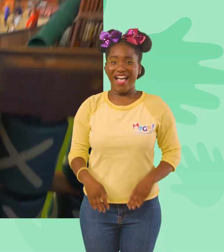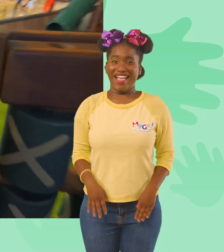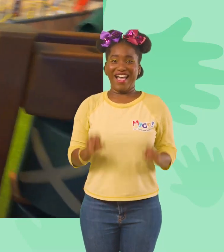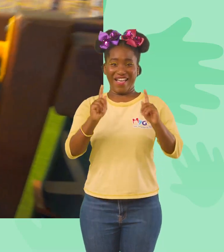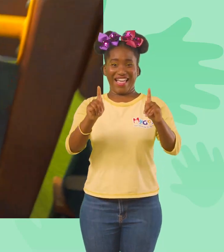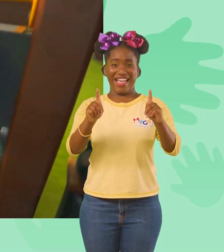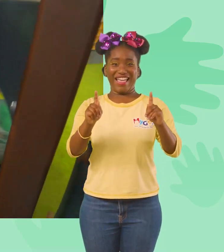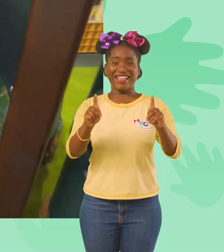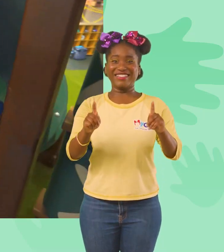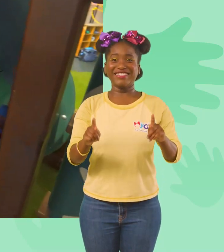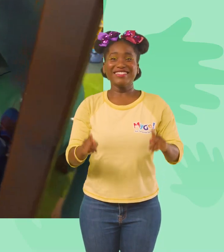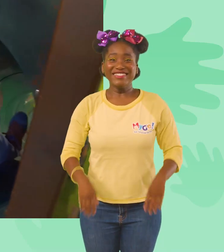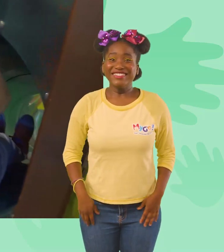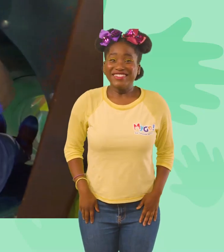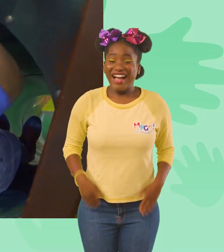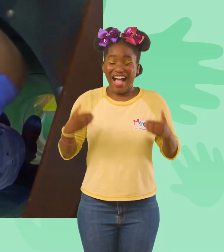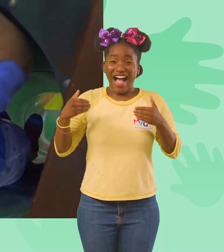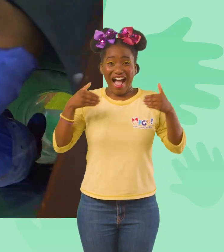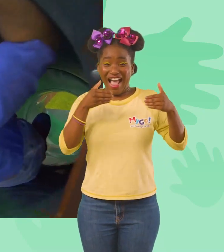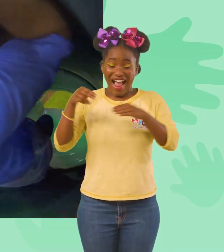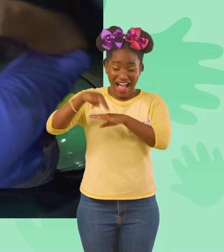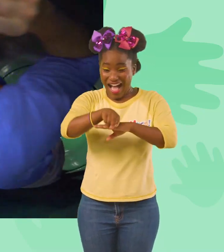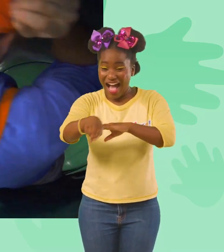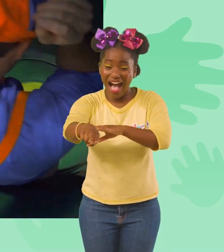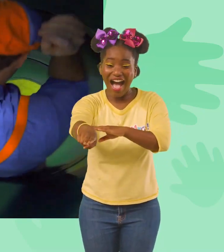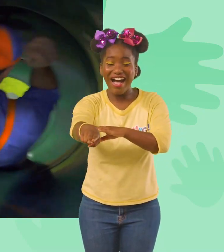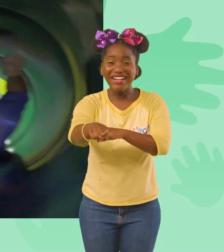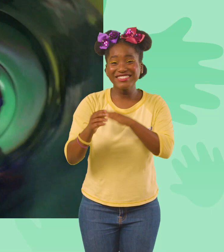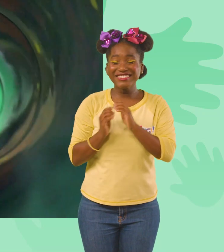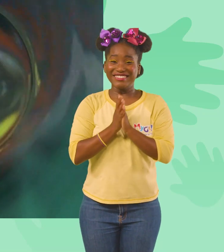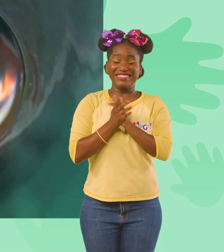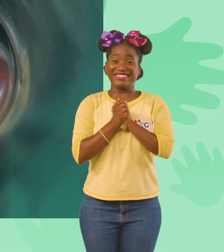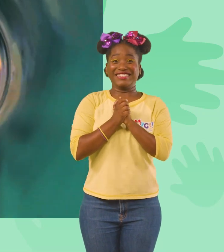Okay, here I go! Whee!